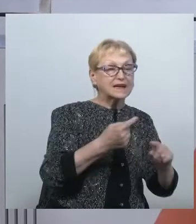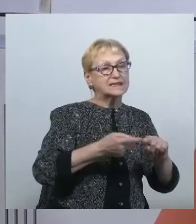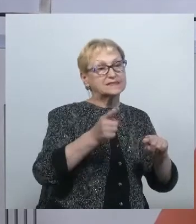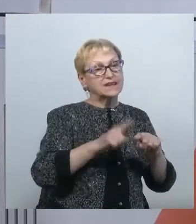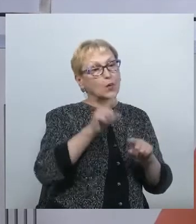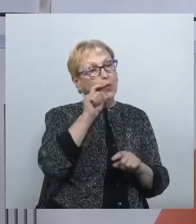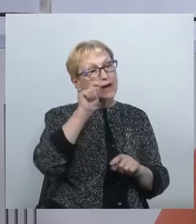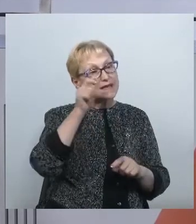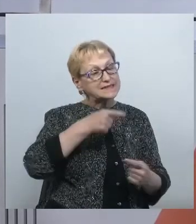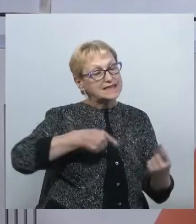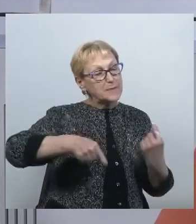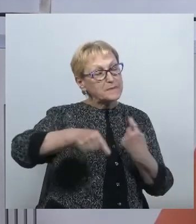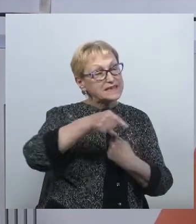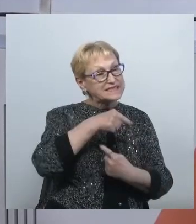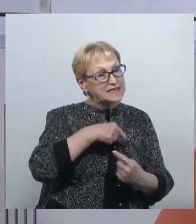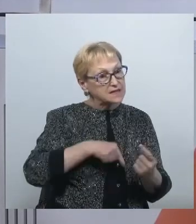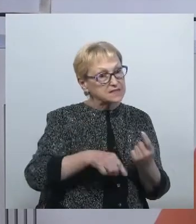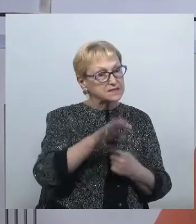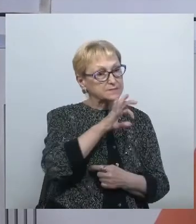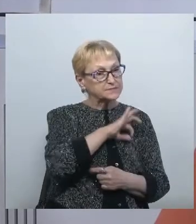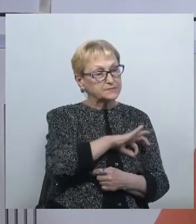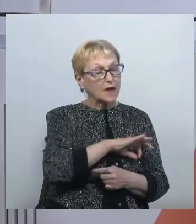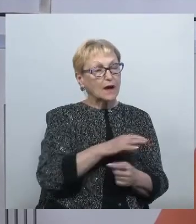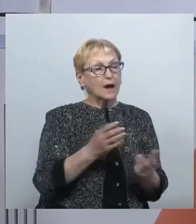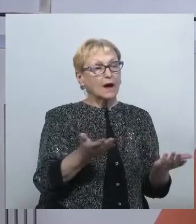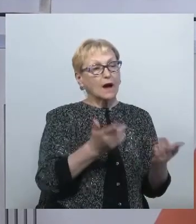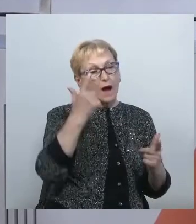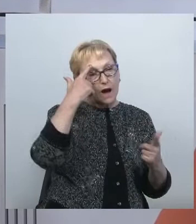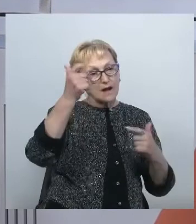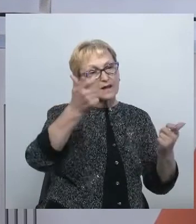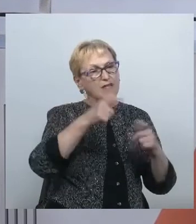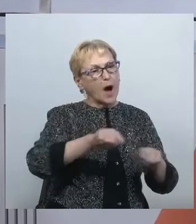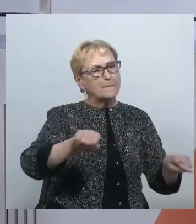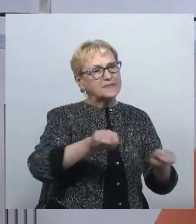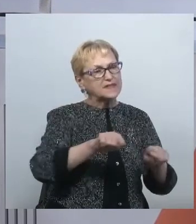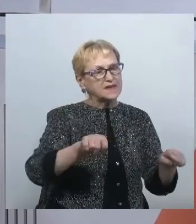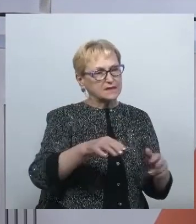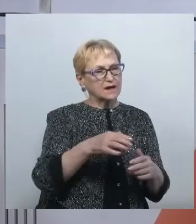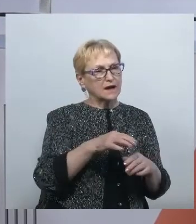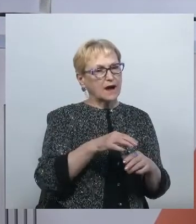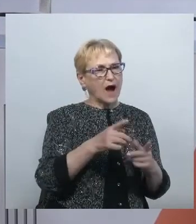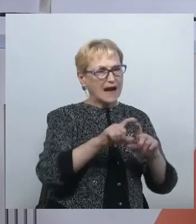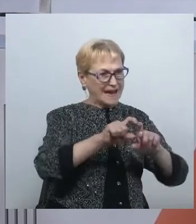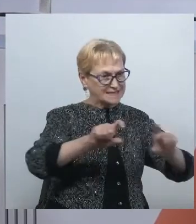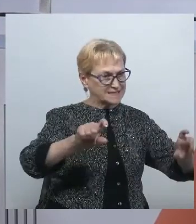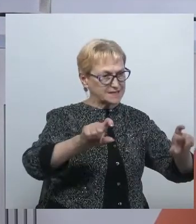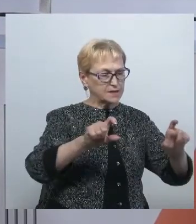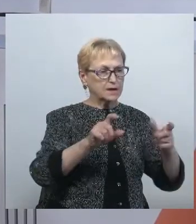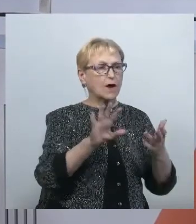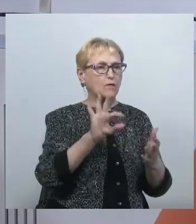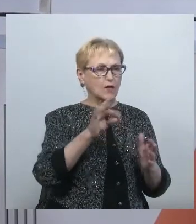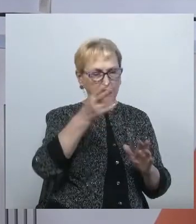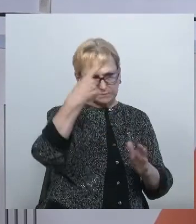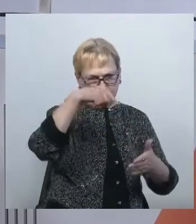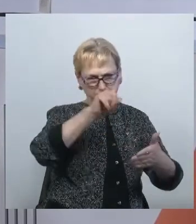improve the situation, and that's Ukrainian business. I know that the advertising agencies, they orient